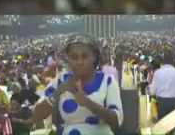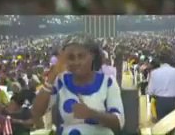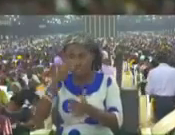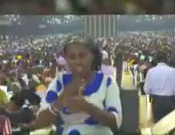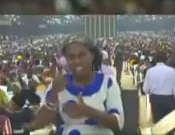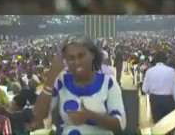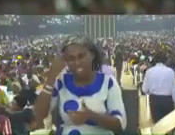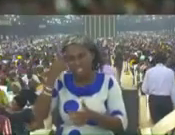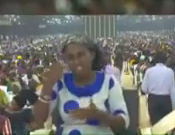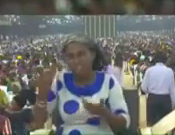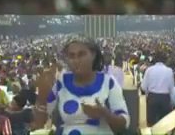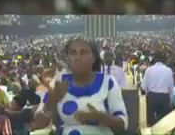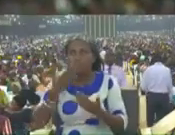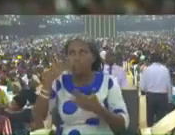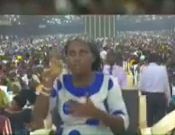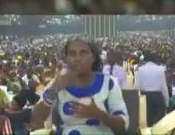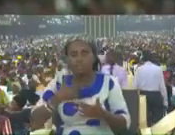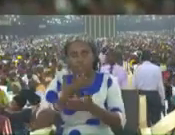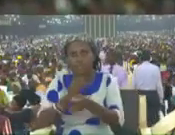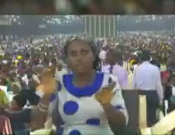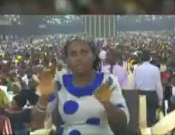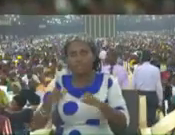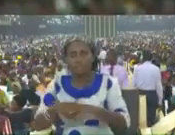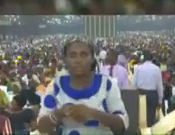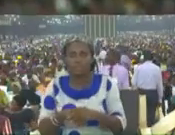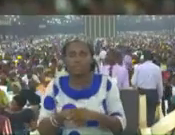I've gotten away with this one.